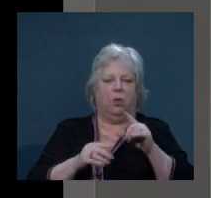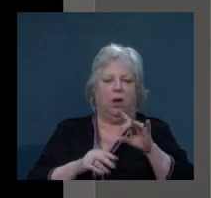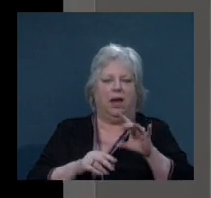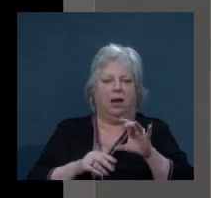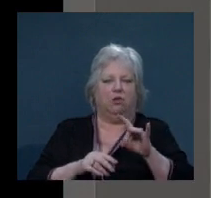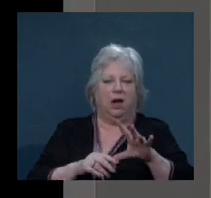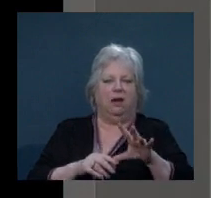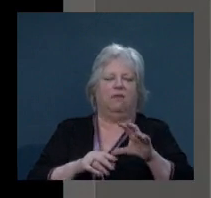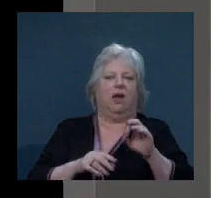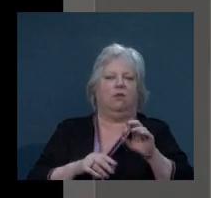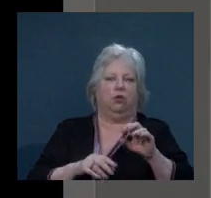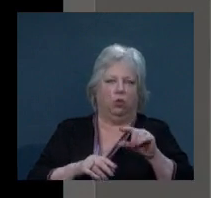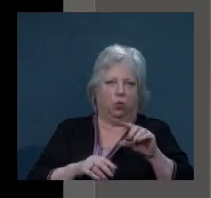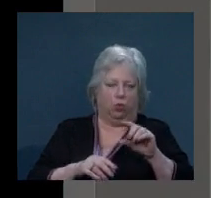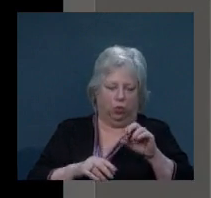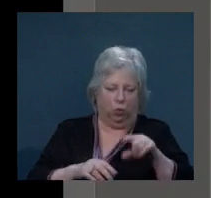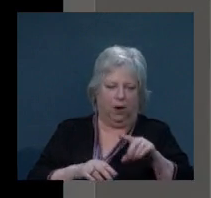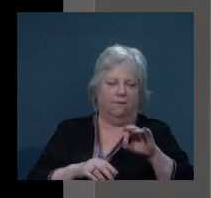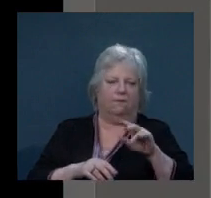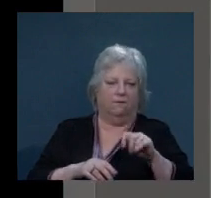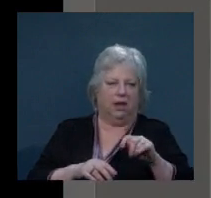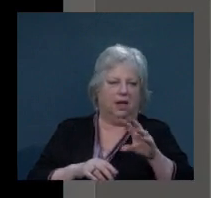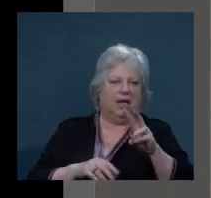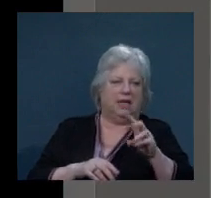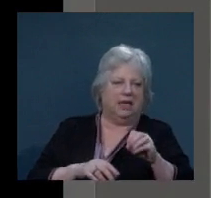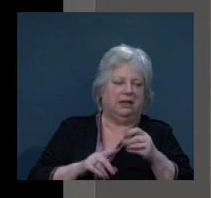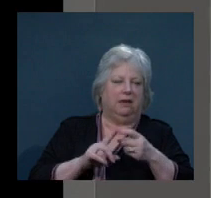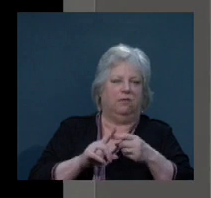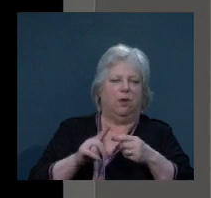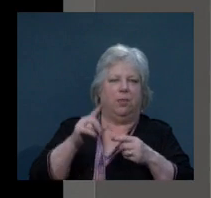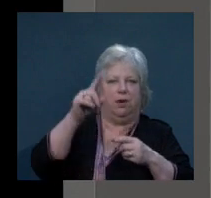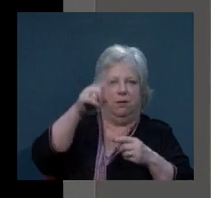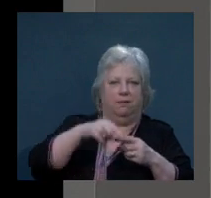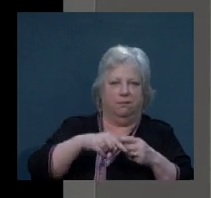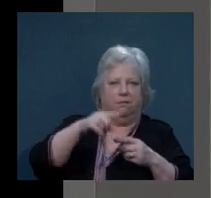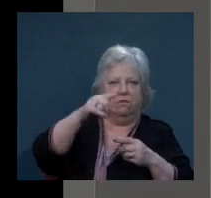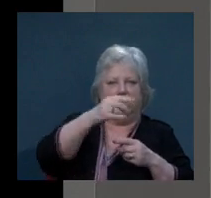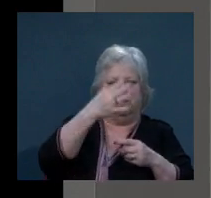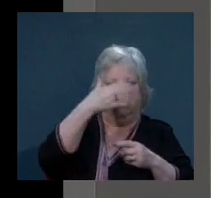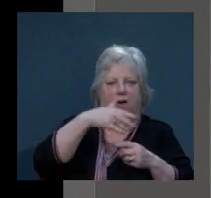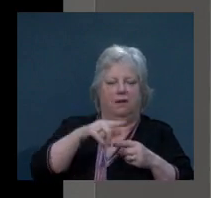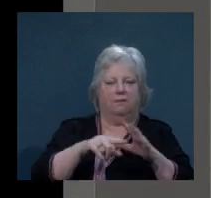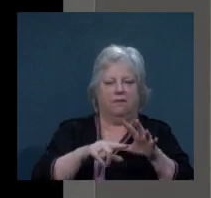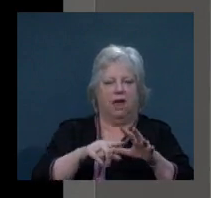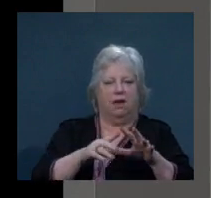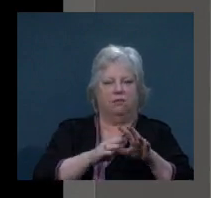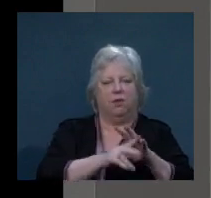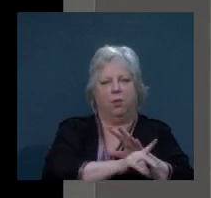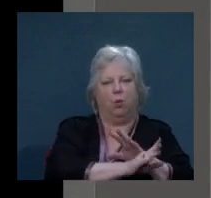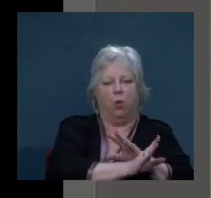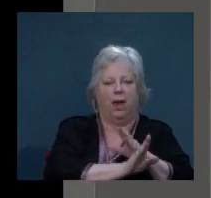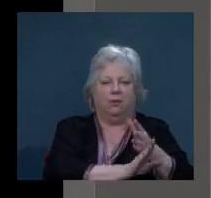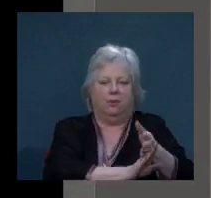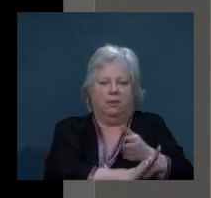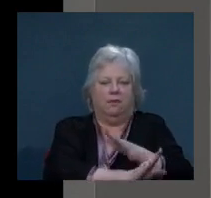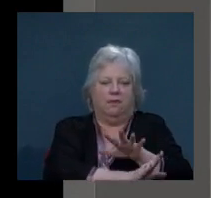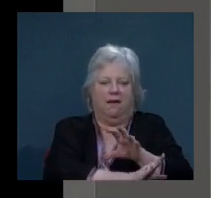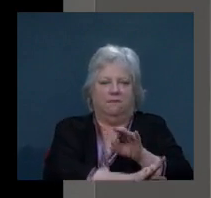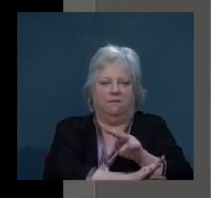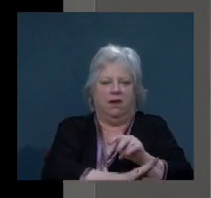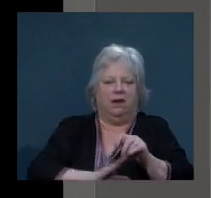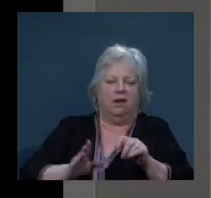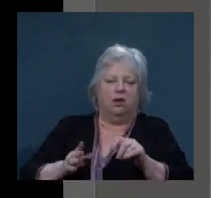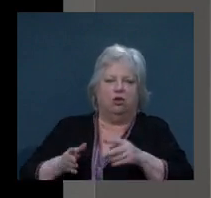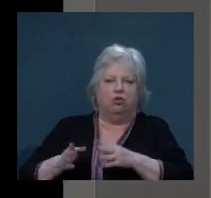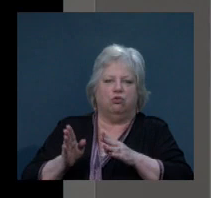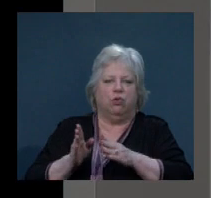square feet in area, located over 60 feet from the front property line, 5 feet from the west side property line, 10 feet from the east street